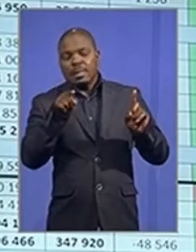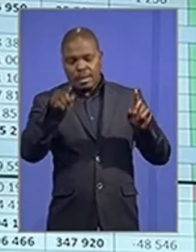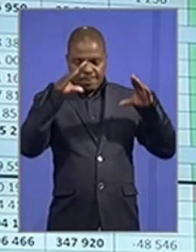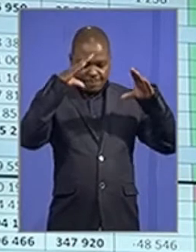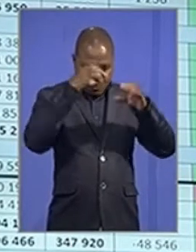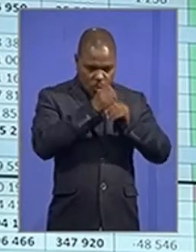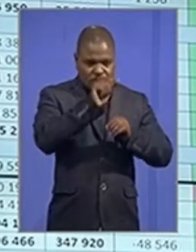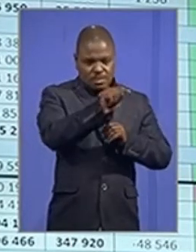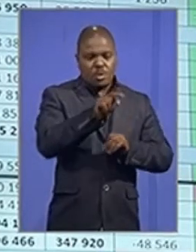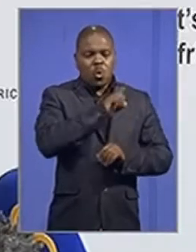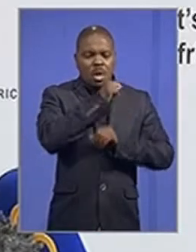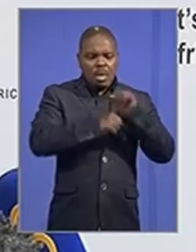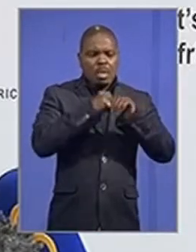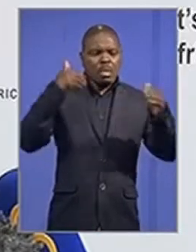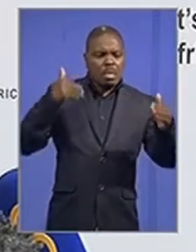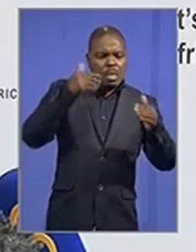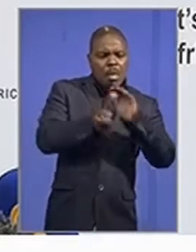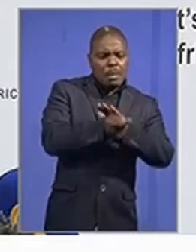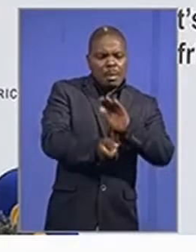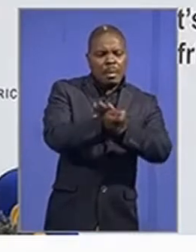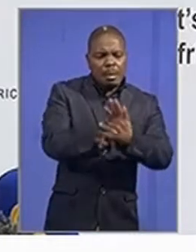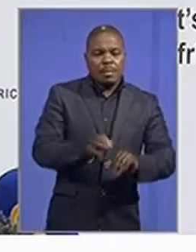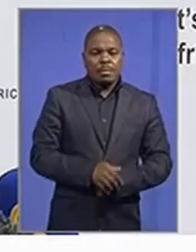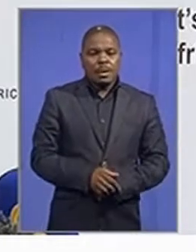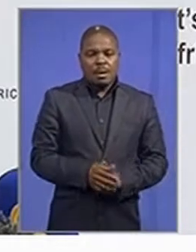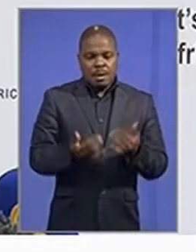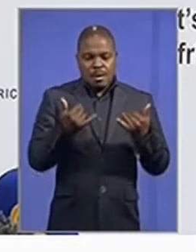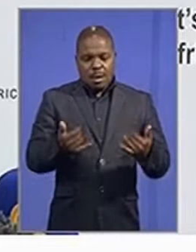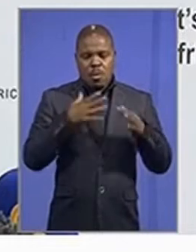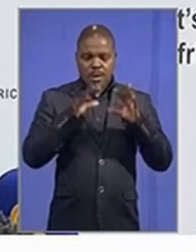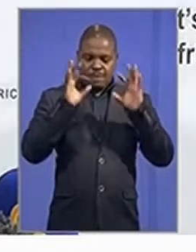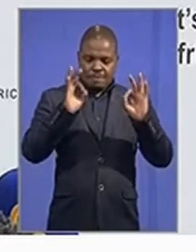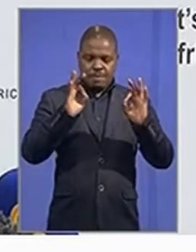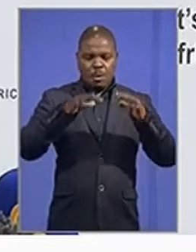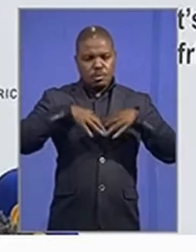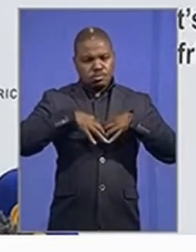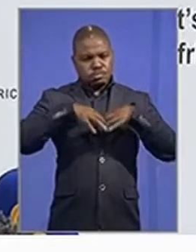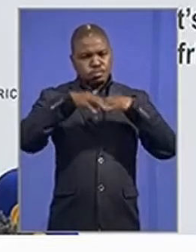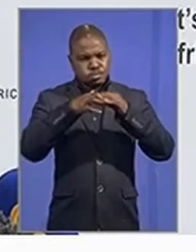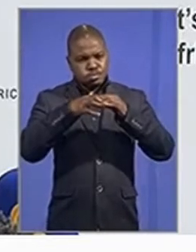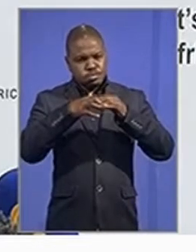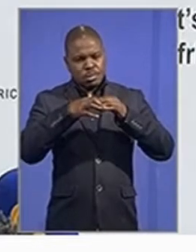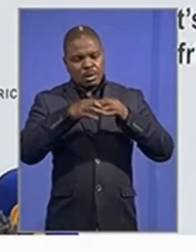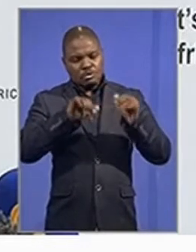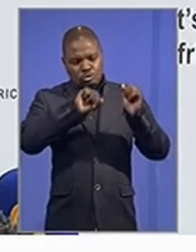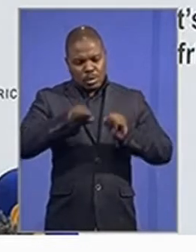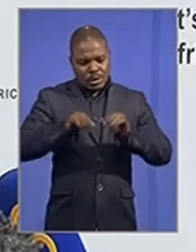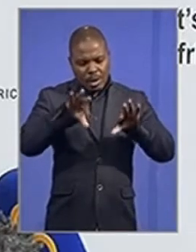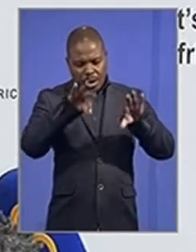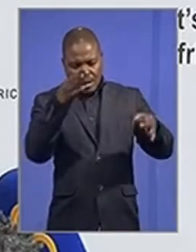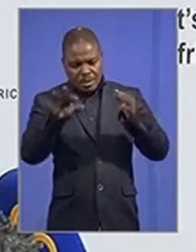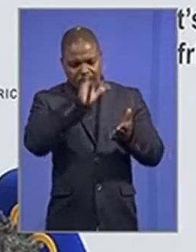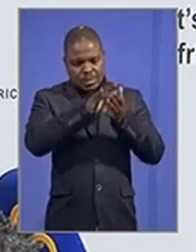ngwaga le ngwaga. We have also formalized now fully the modus operandi strategic analysis